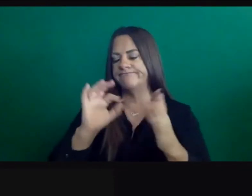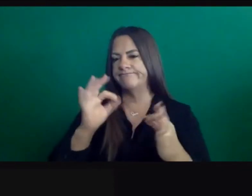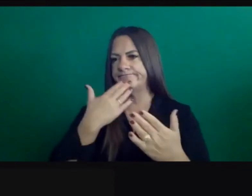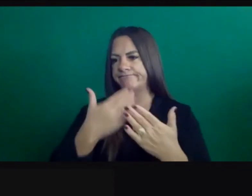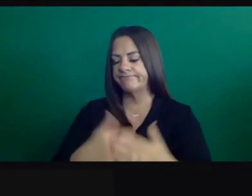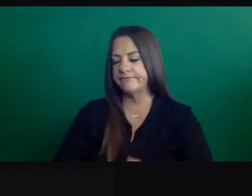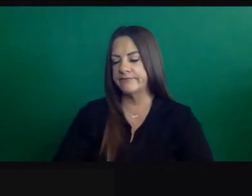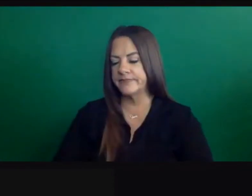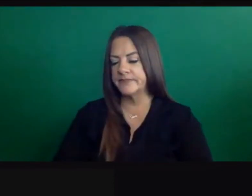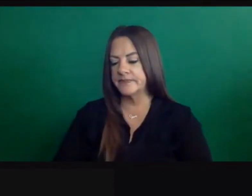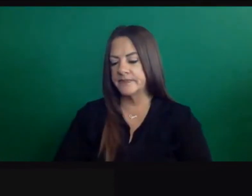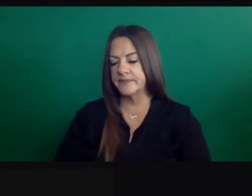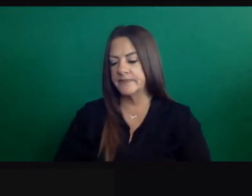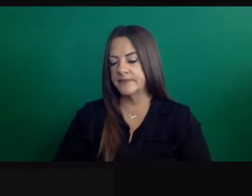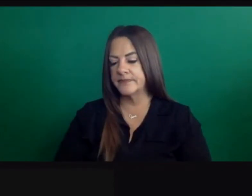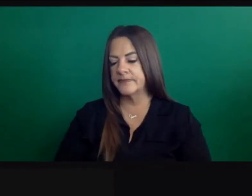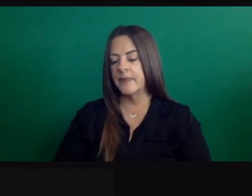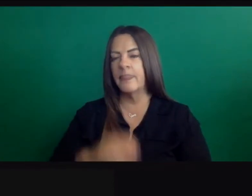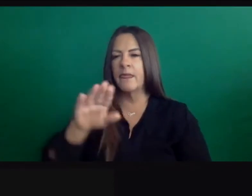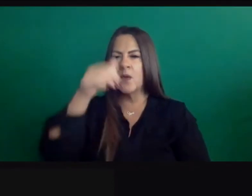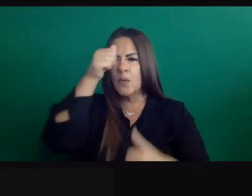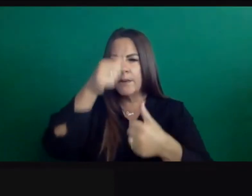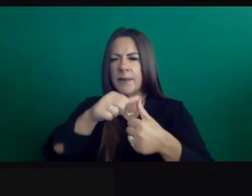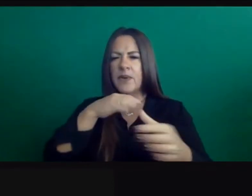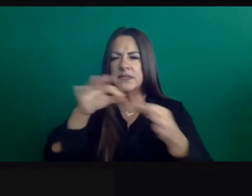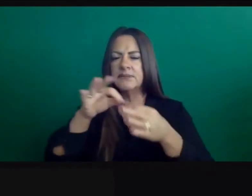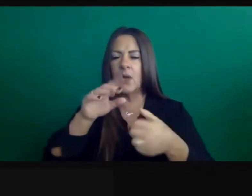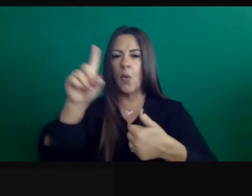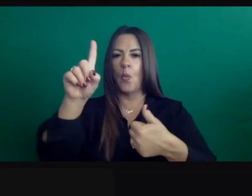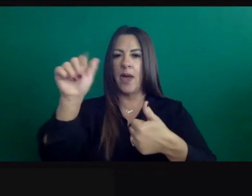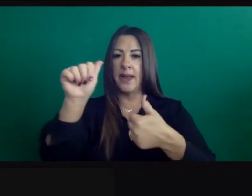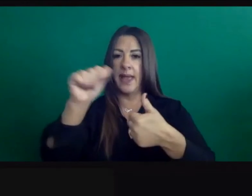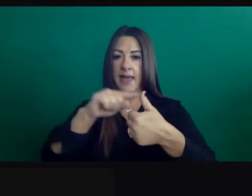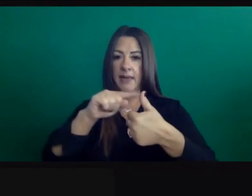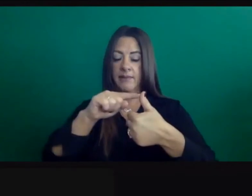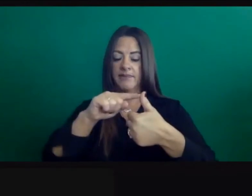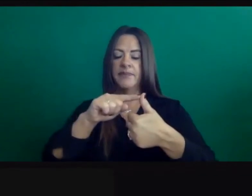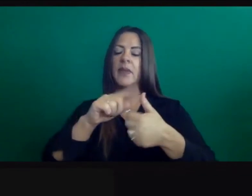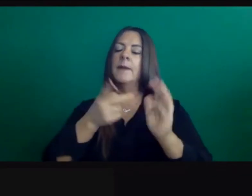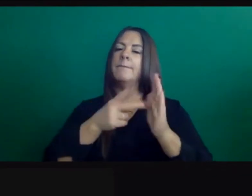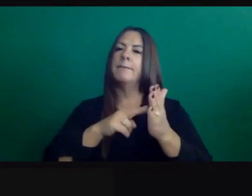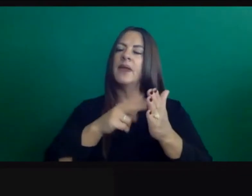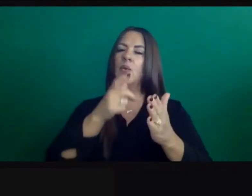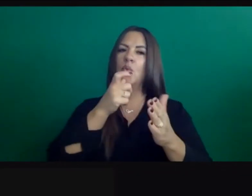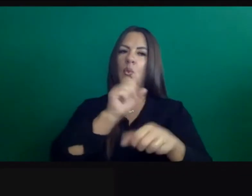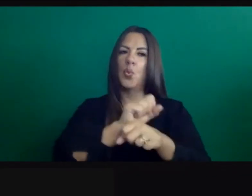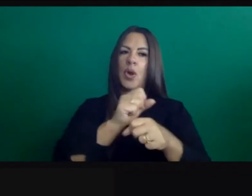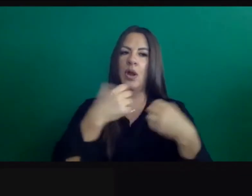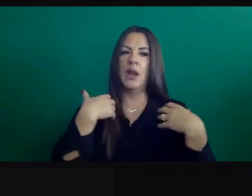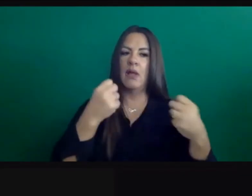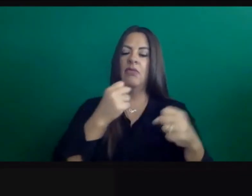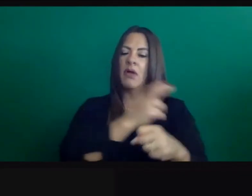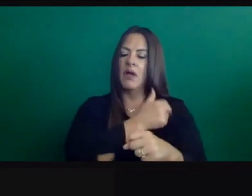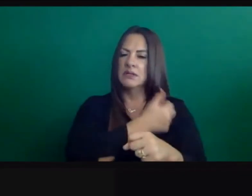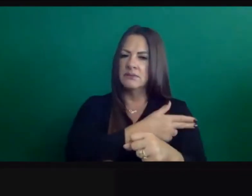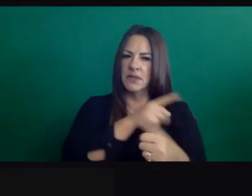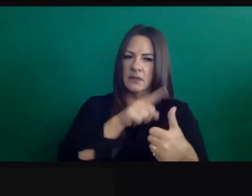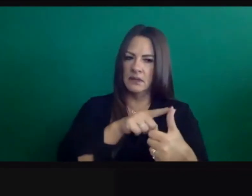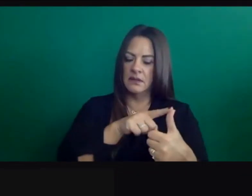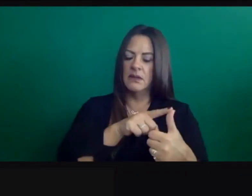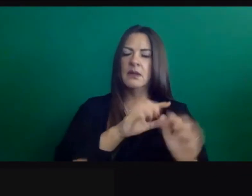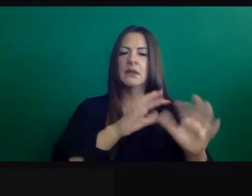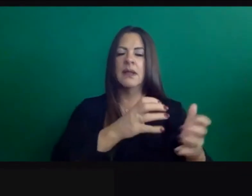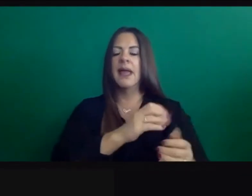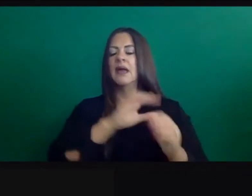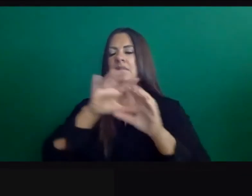remember when we were in 1A, looking at healthcare providers and individuals in congregate care facilities,